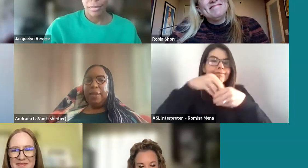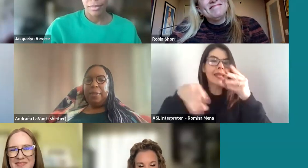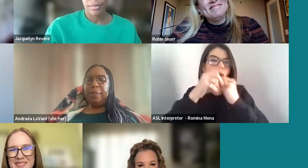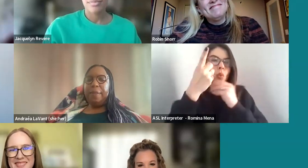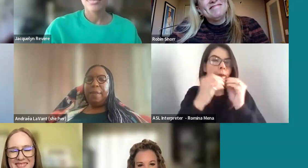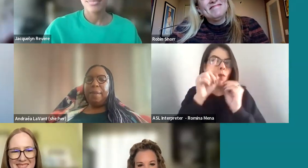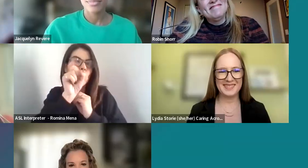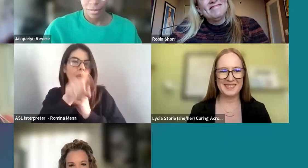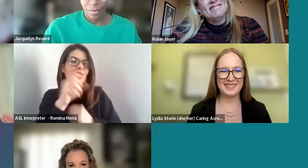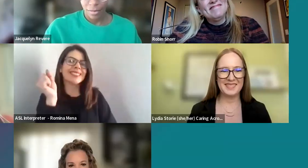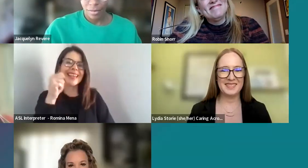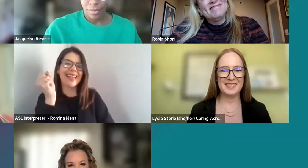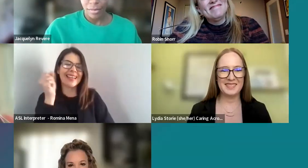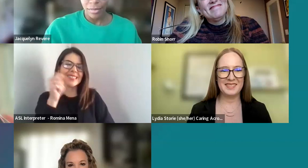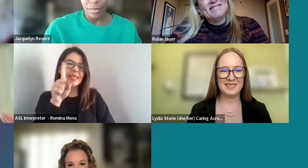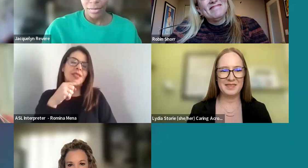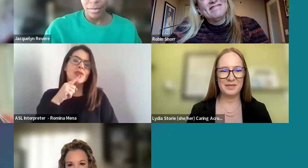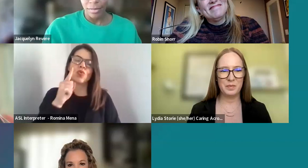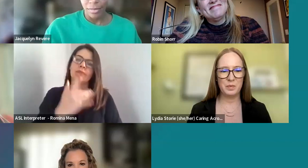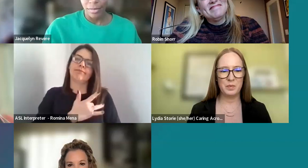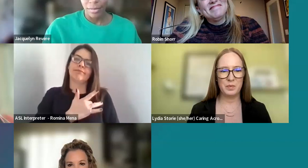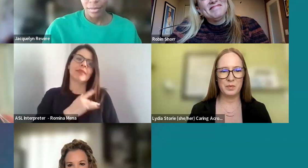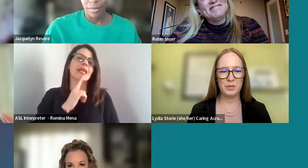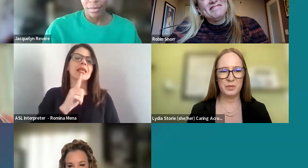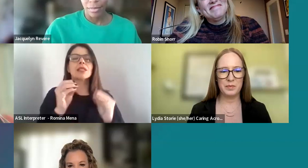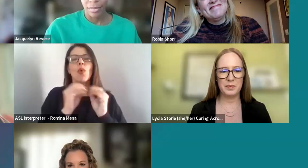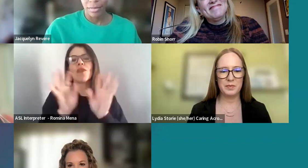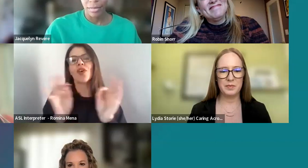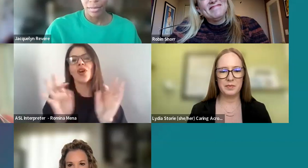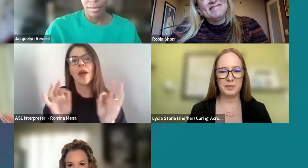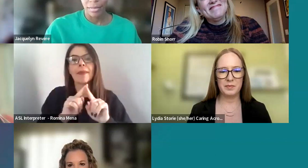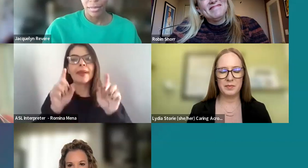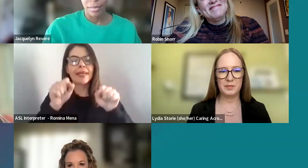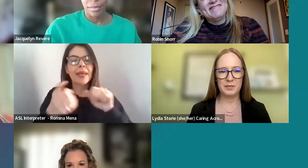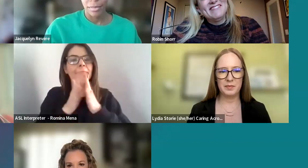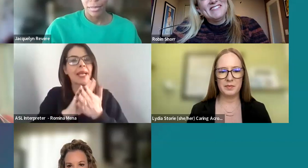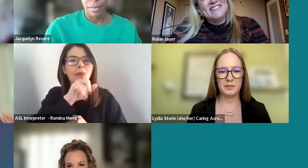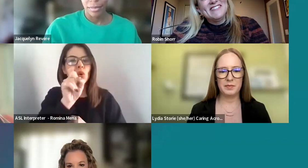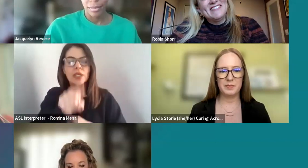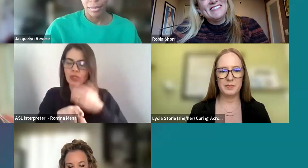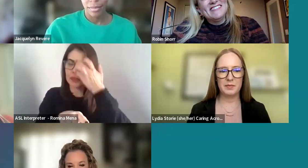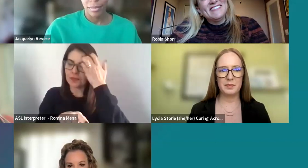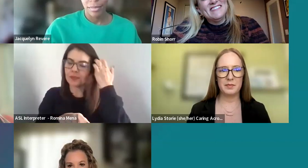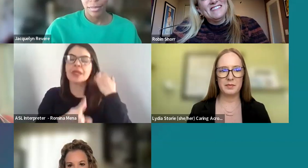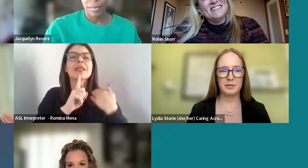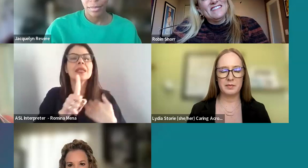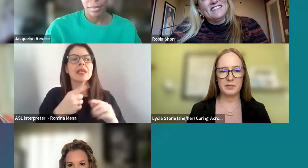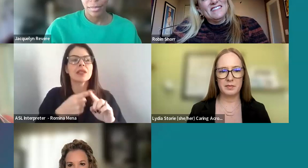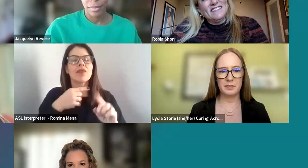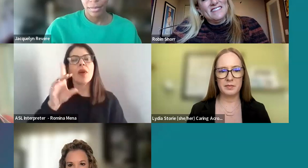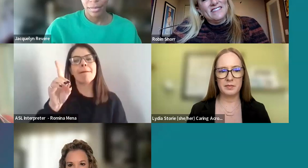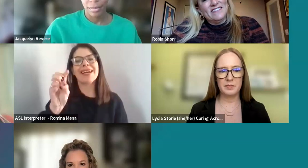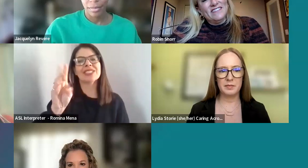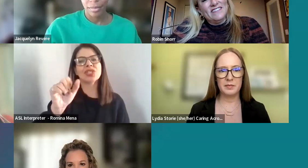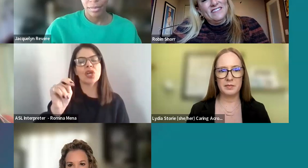Yes. And this one kind of moved me, and it's more of a comment, but it could be definitely turned into a question. But this is from Dawn in the audience.